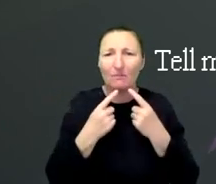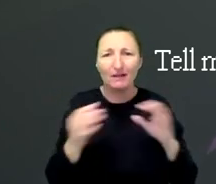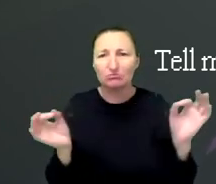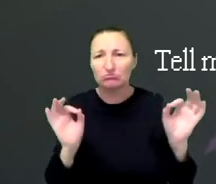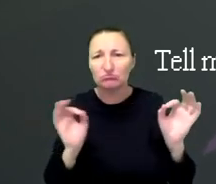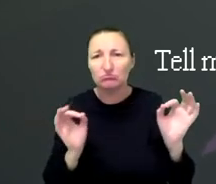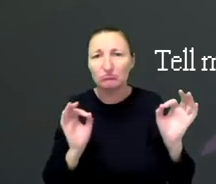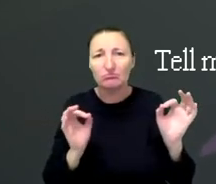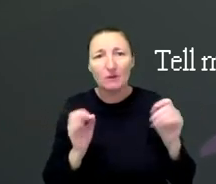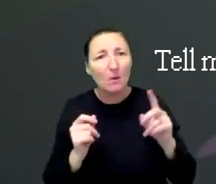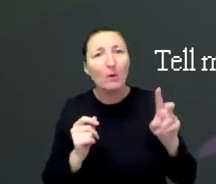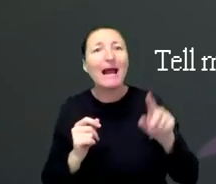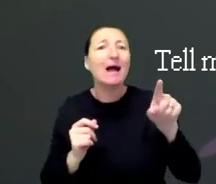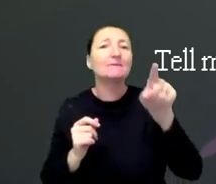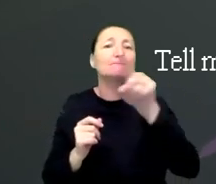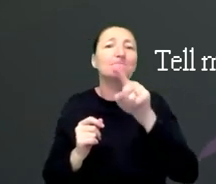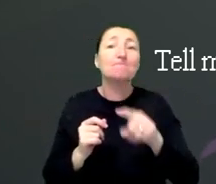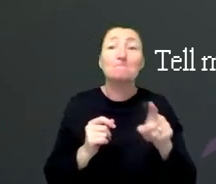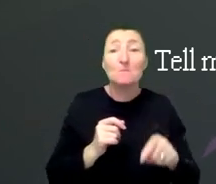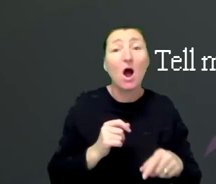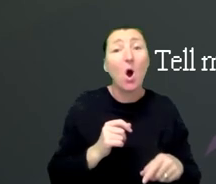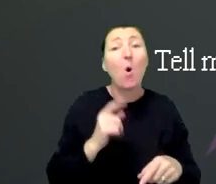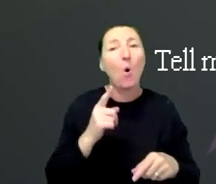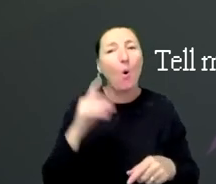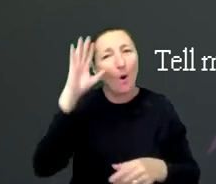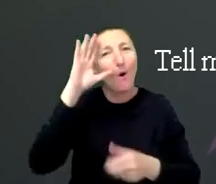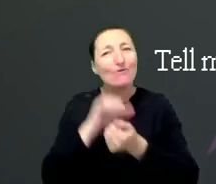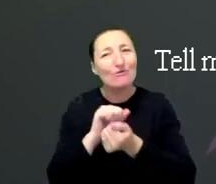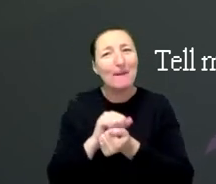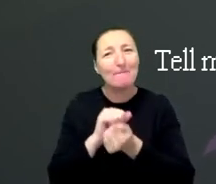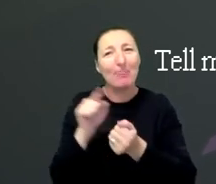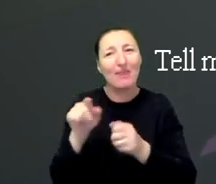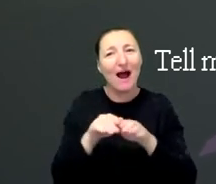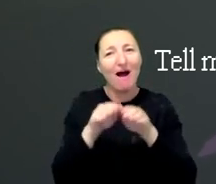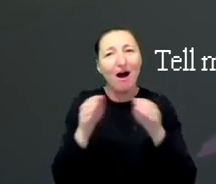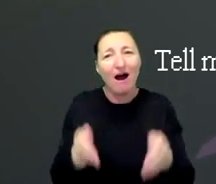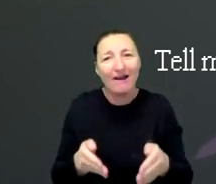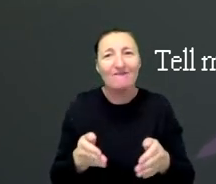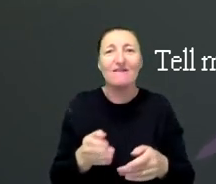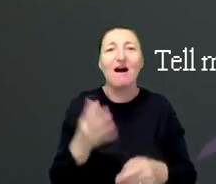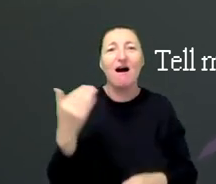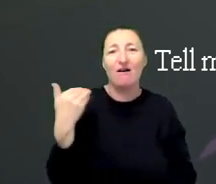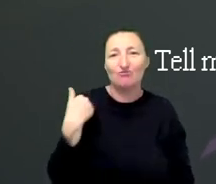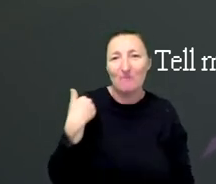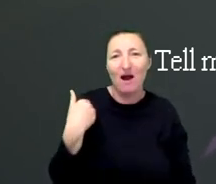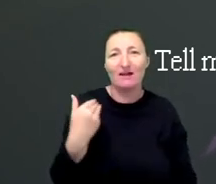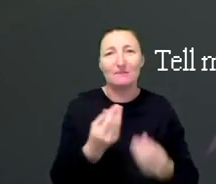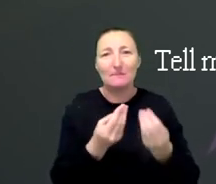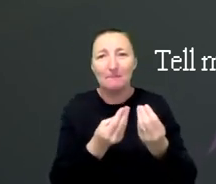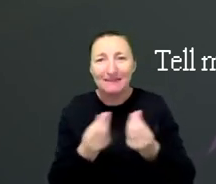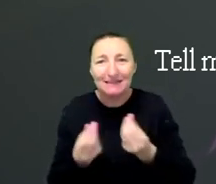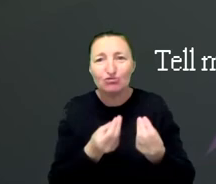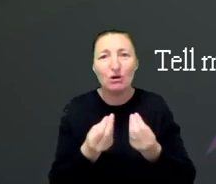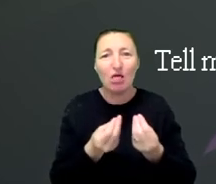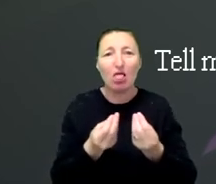by the hives, we were able to bring up this information, like these materials that we've worked with, and talk about them and discuss them with each other in a